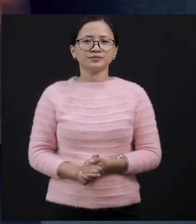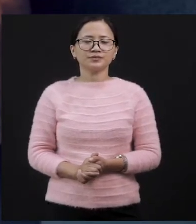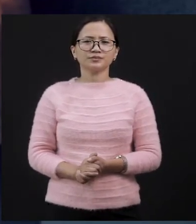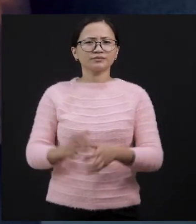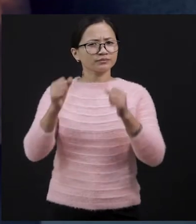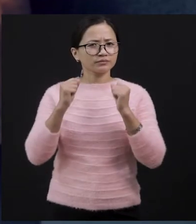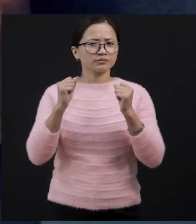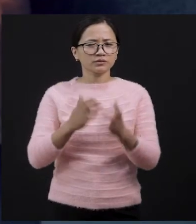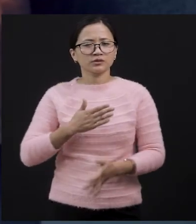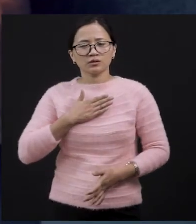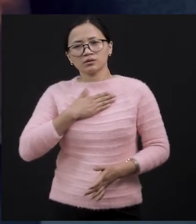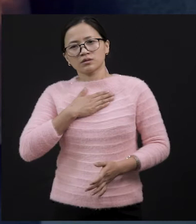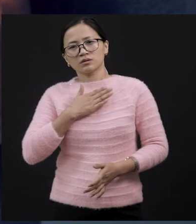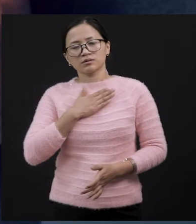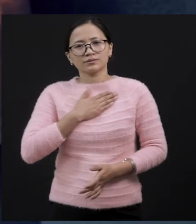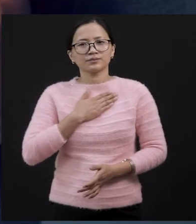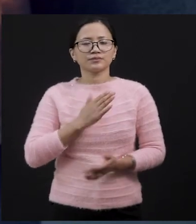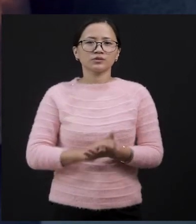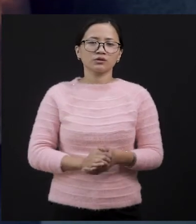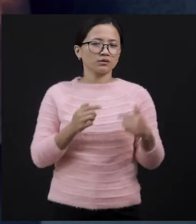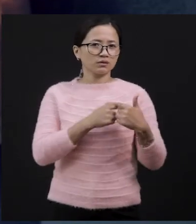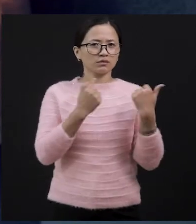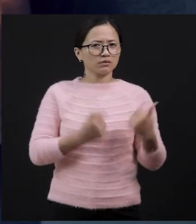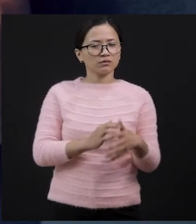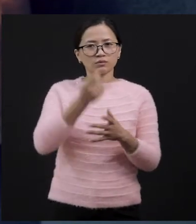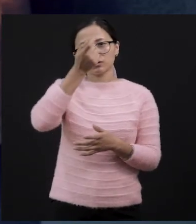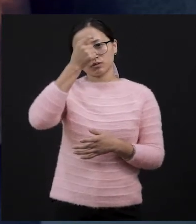It'll be difficult for us to breathe. We'll get a heart problem.